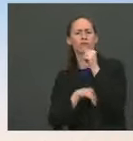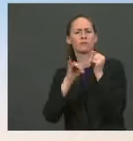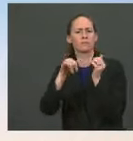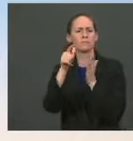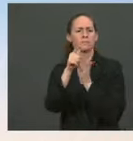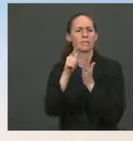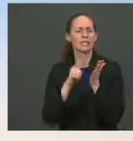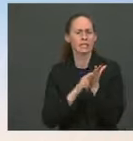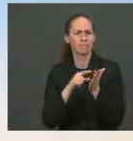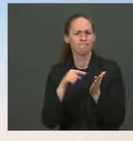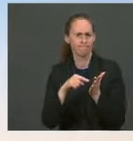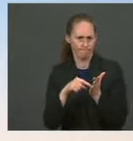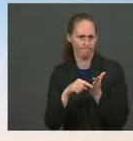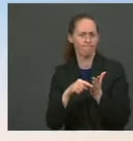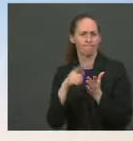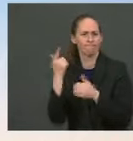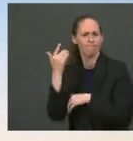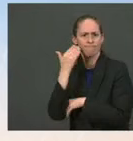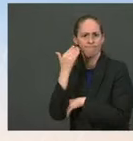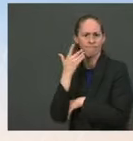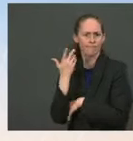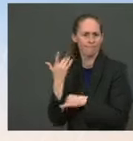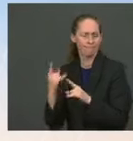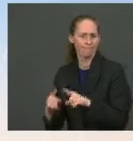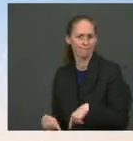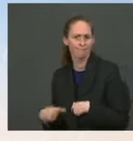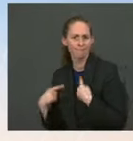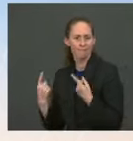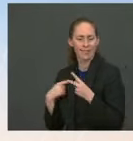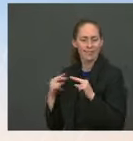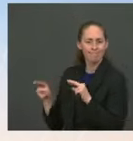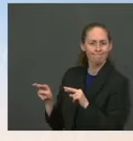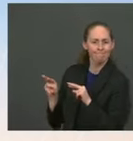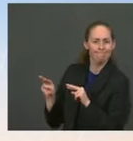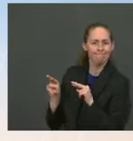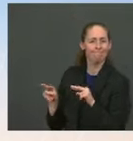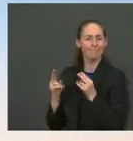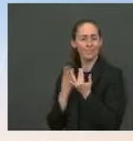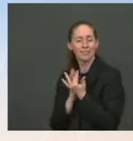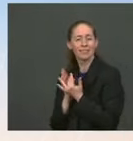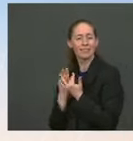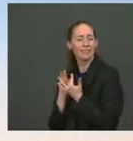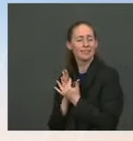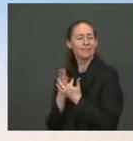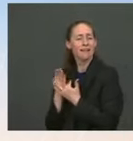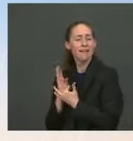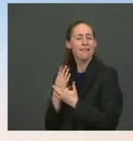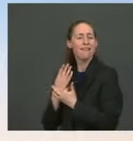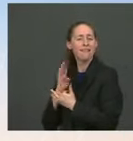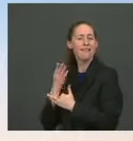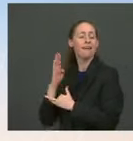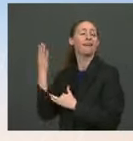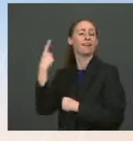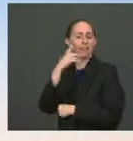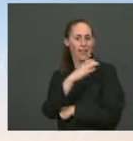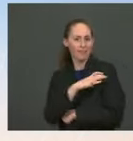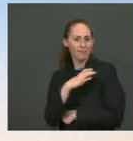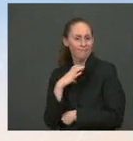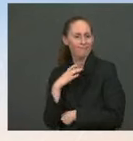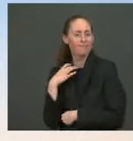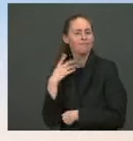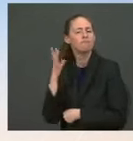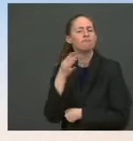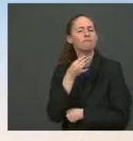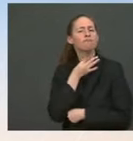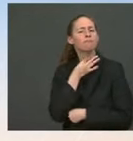as we were watching this bill go through the process of making its way through Congress. Why don't we have a concrete